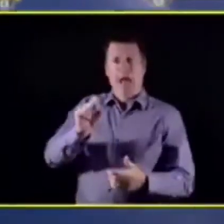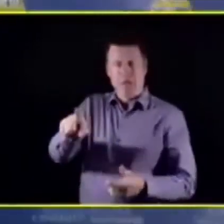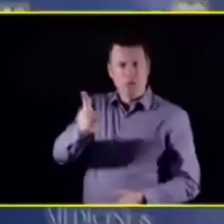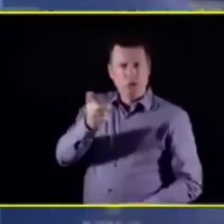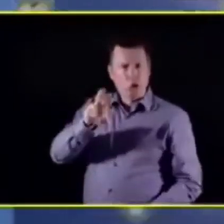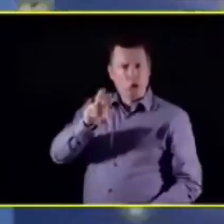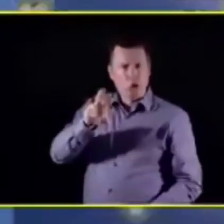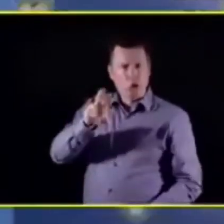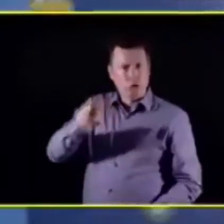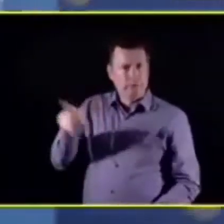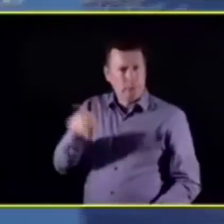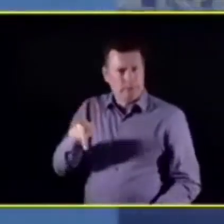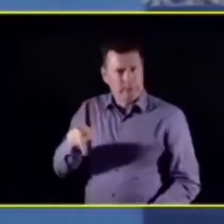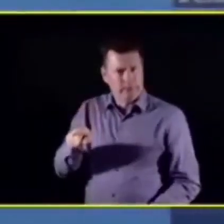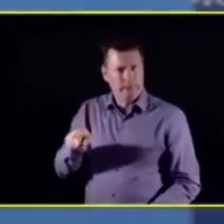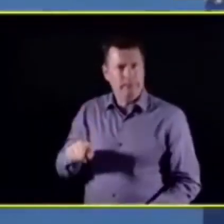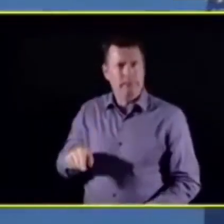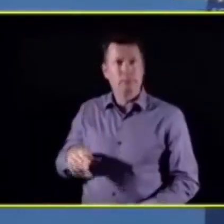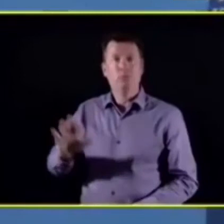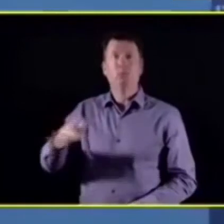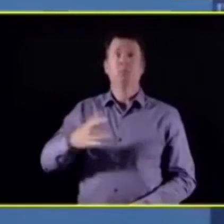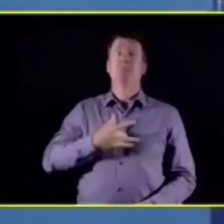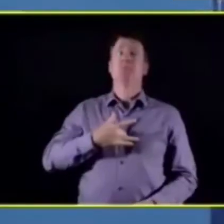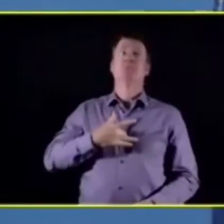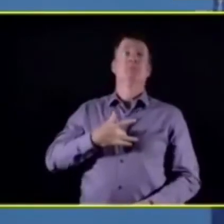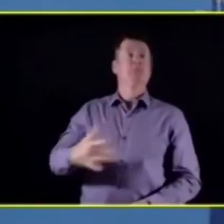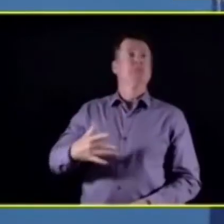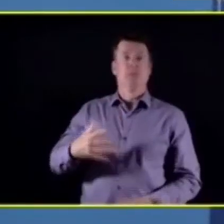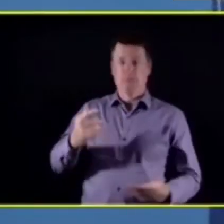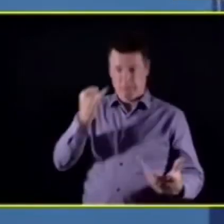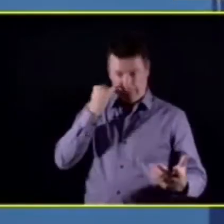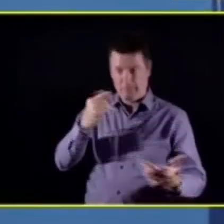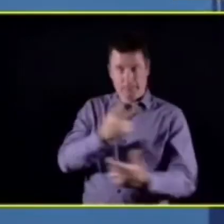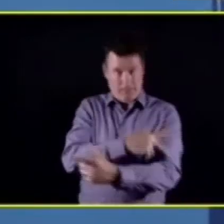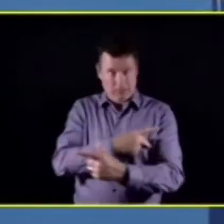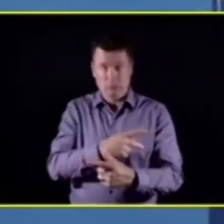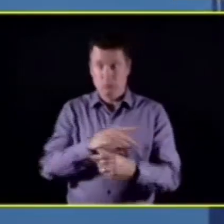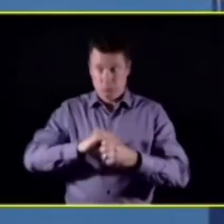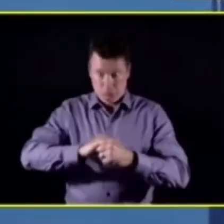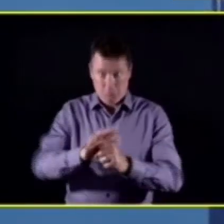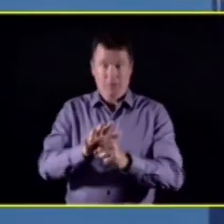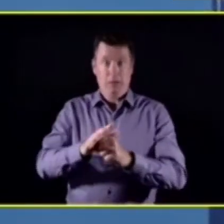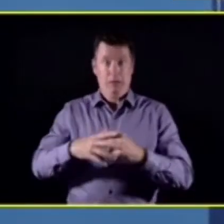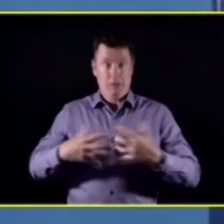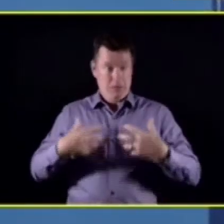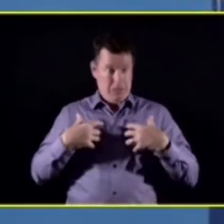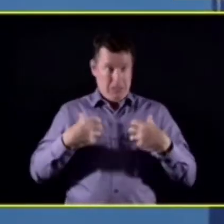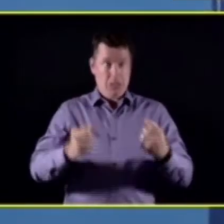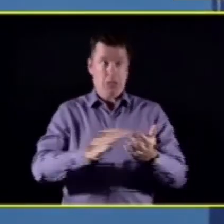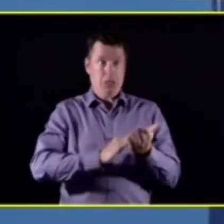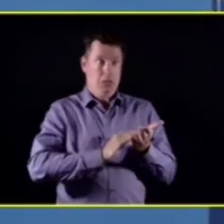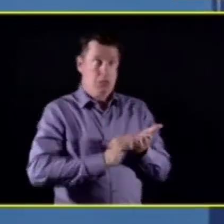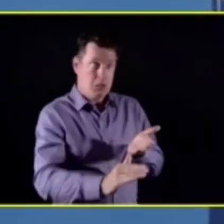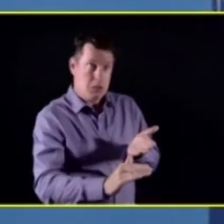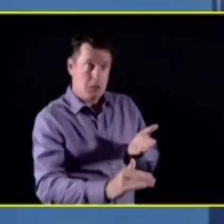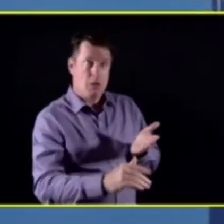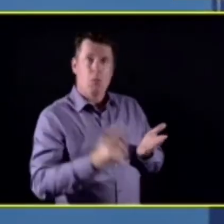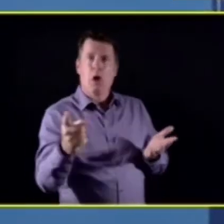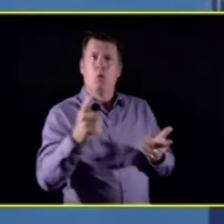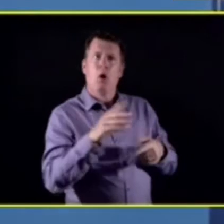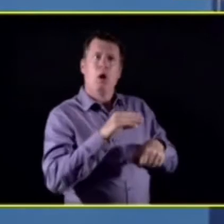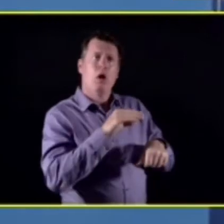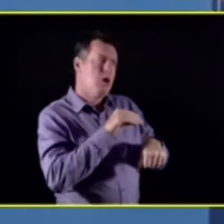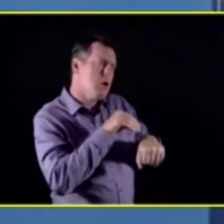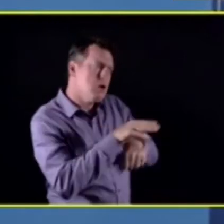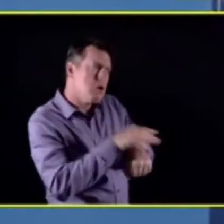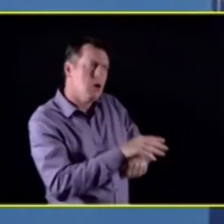you're able and just kind of move around, or what's the follow-up care regimen? Yeah, I think that's a key question. What